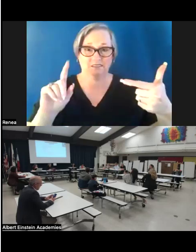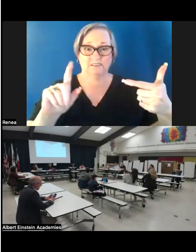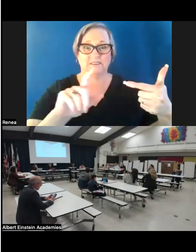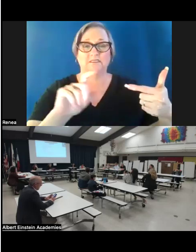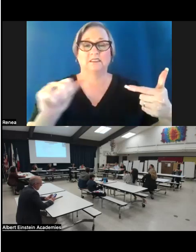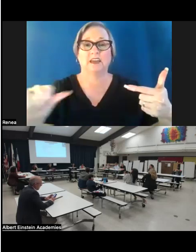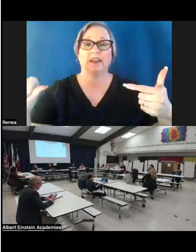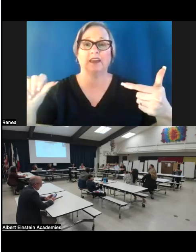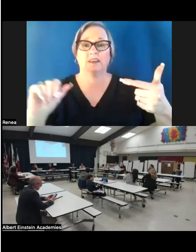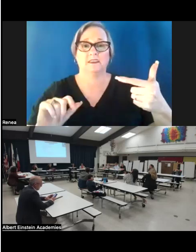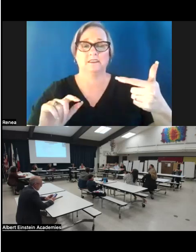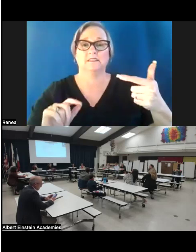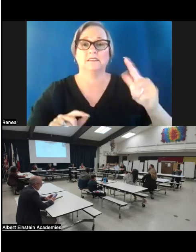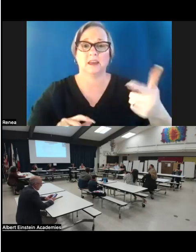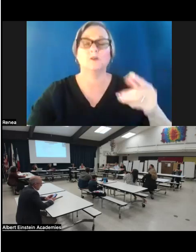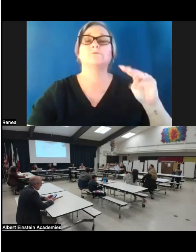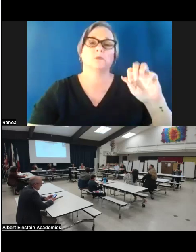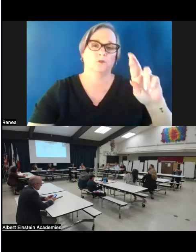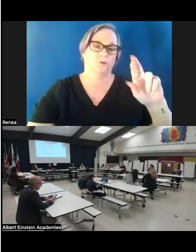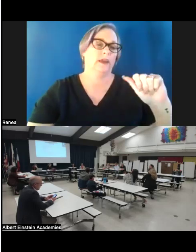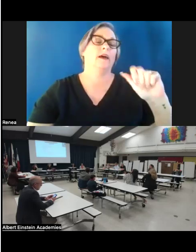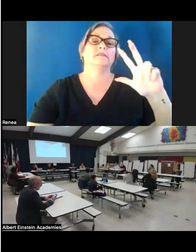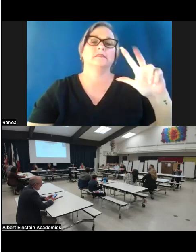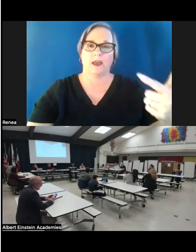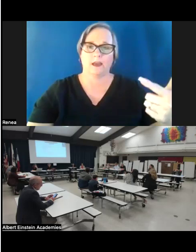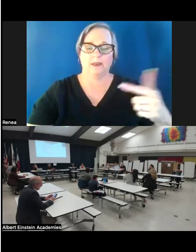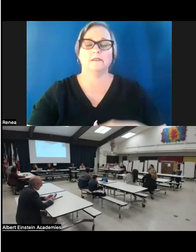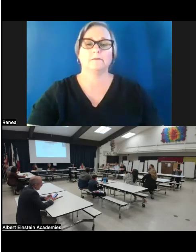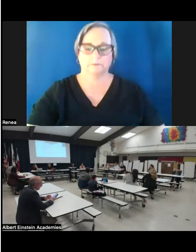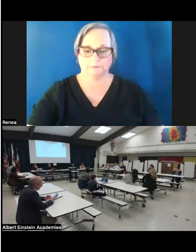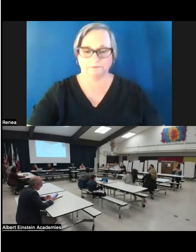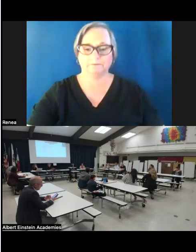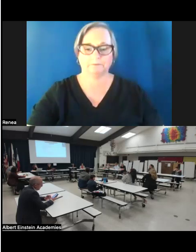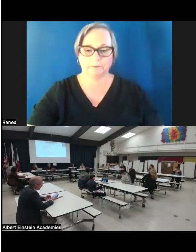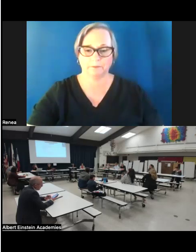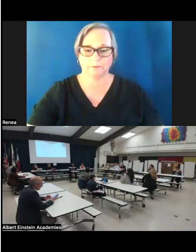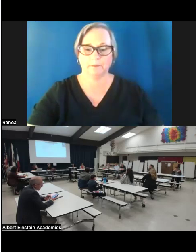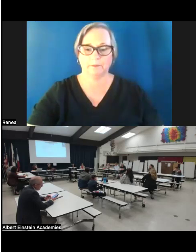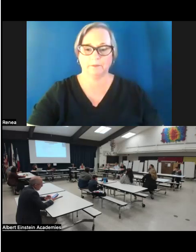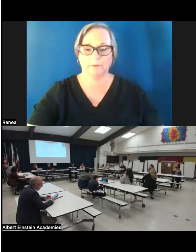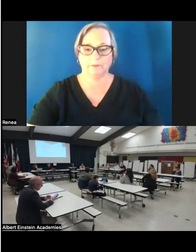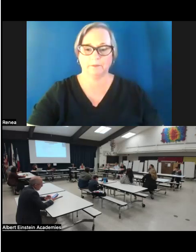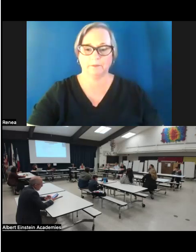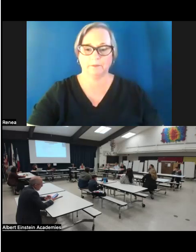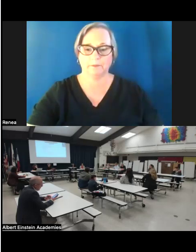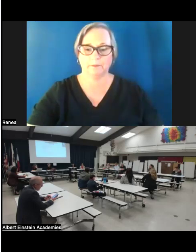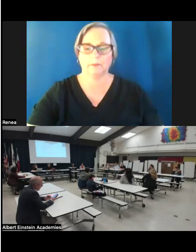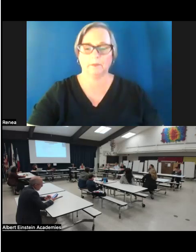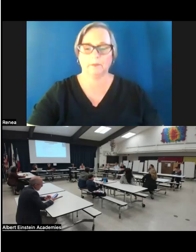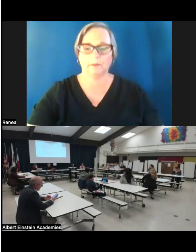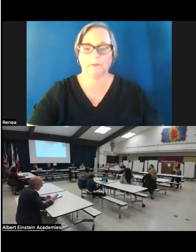And Maria seconds the motion. So it has been moved by Matt and seconded by